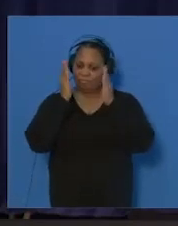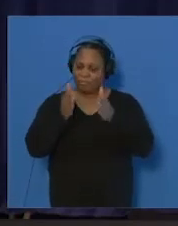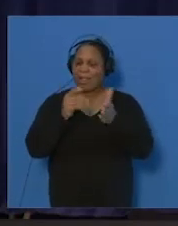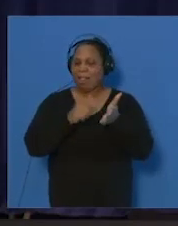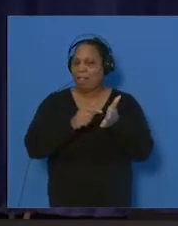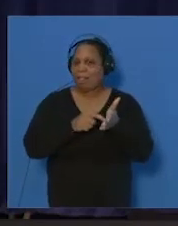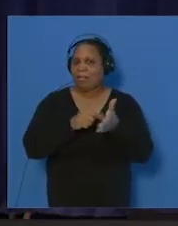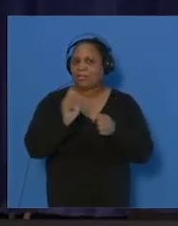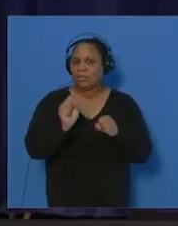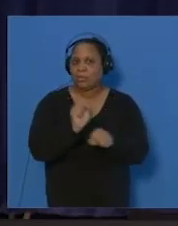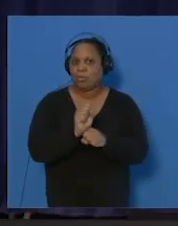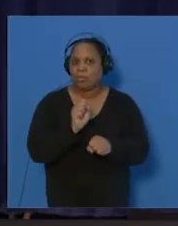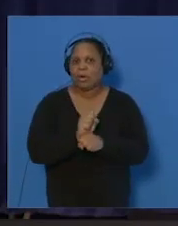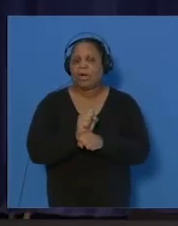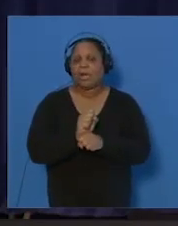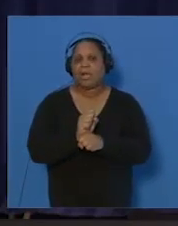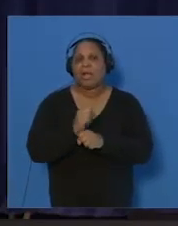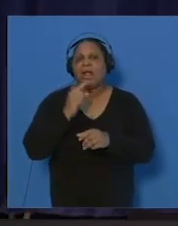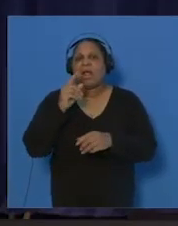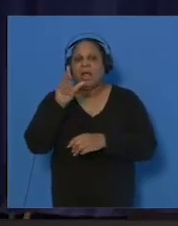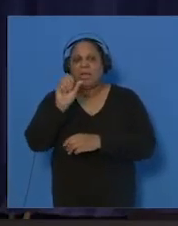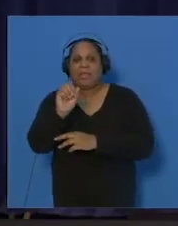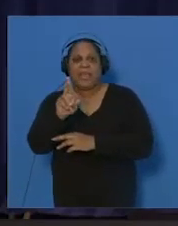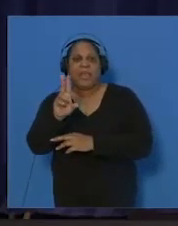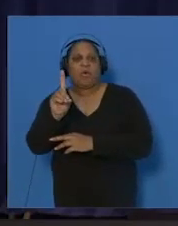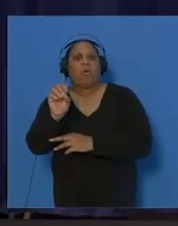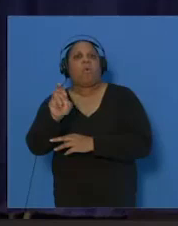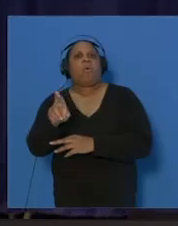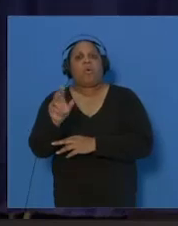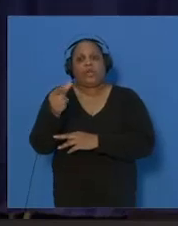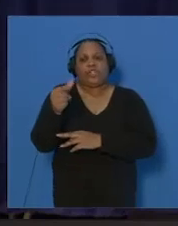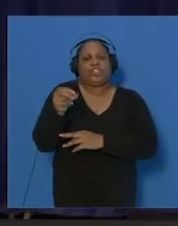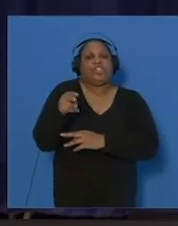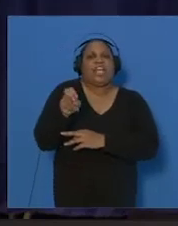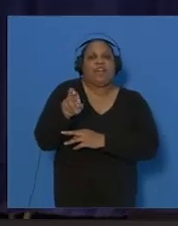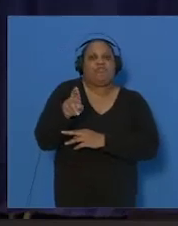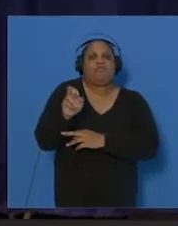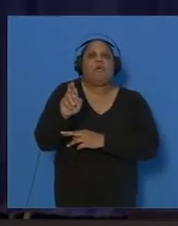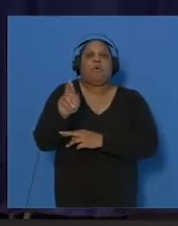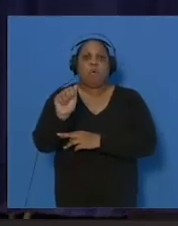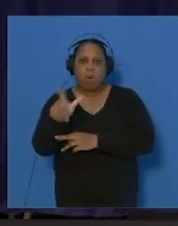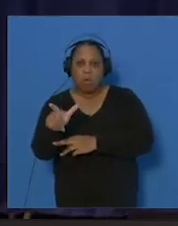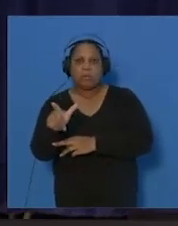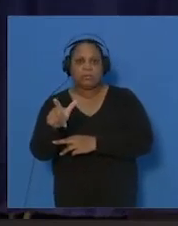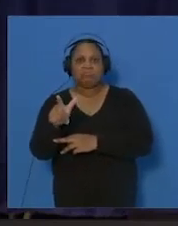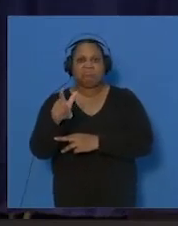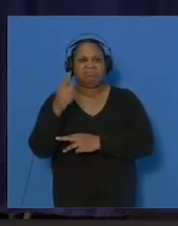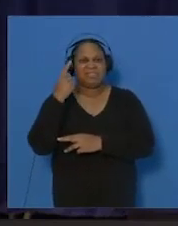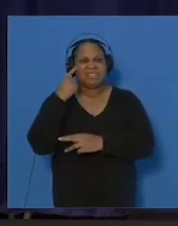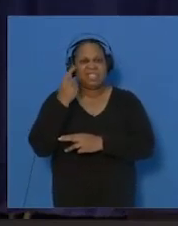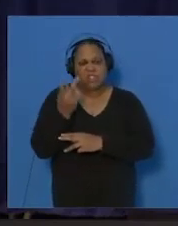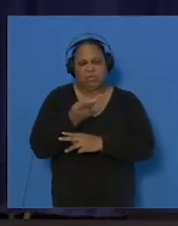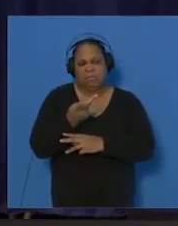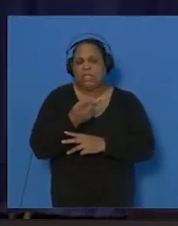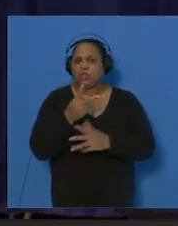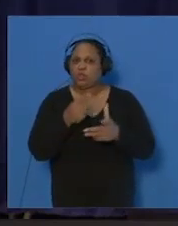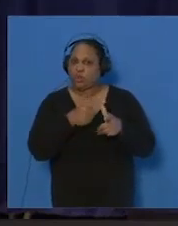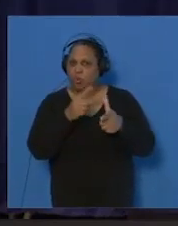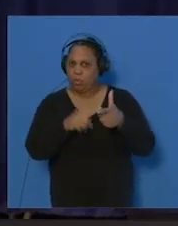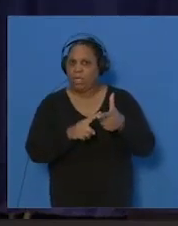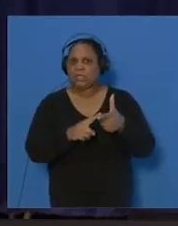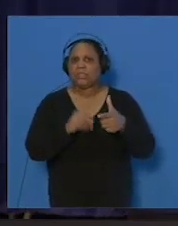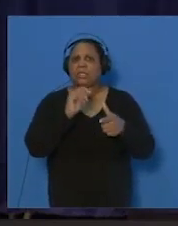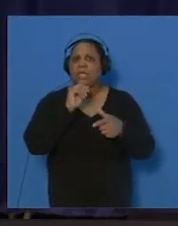stuff. I think the Auditor General was talking about two things in particular. One may have been the unemployment benefit program, which